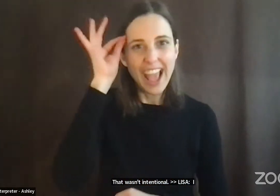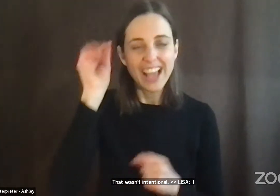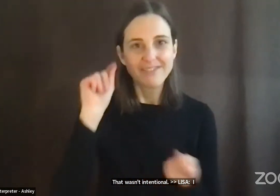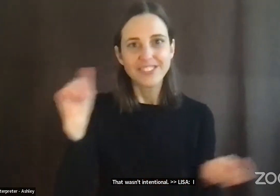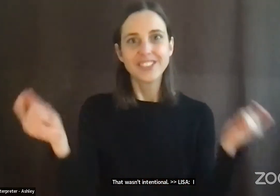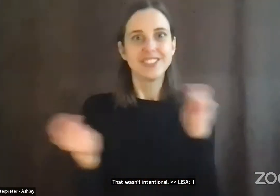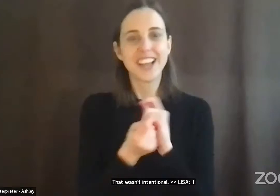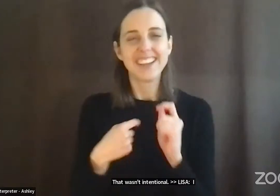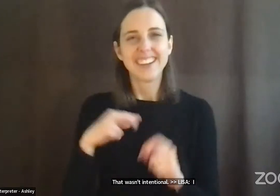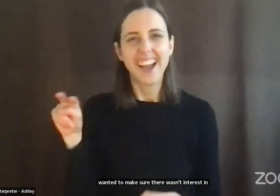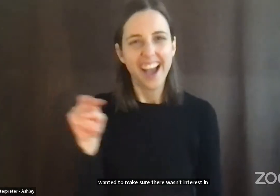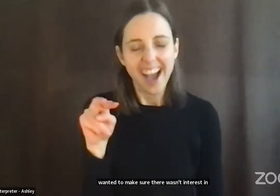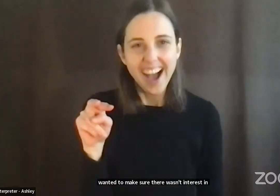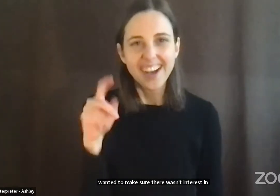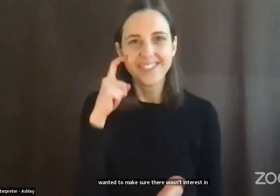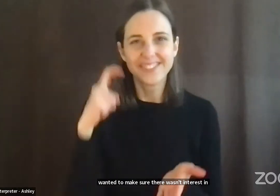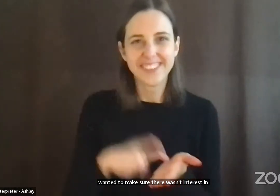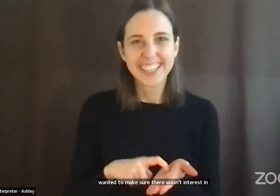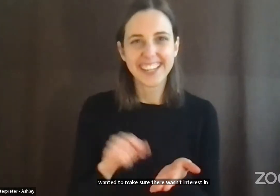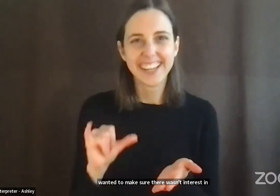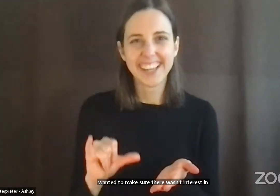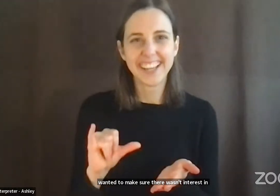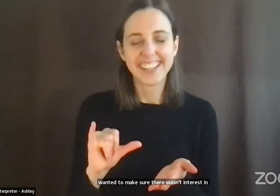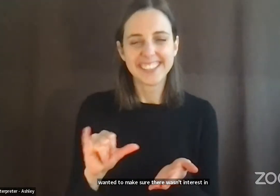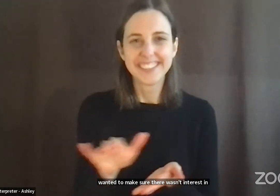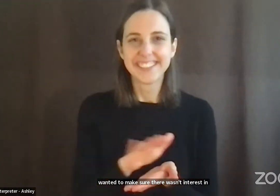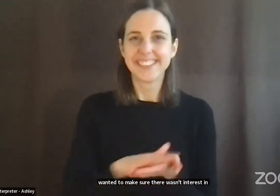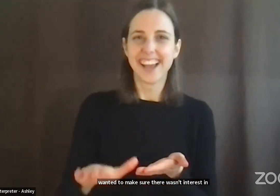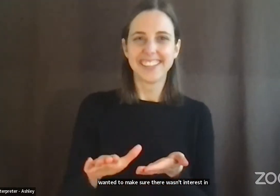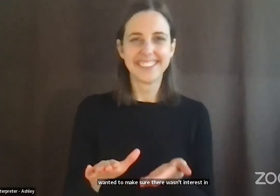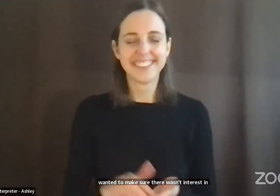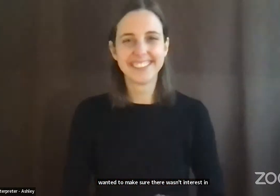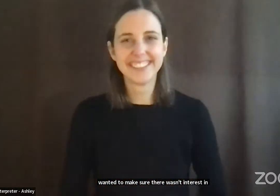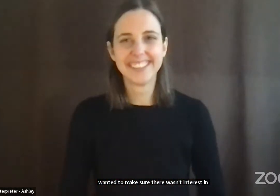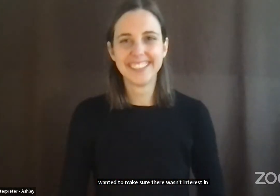hardly recognized you. It looks nice.